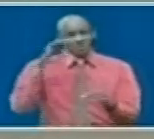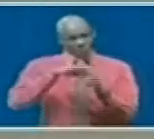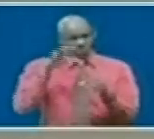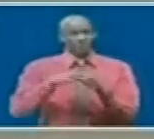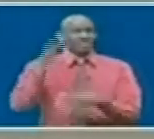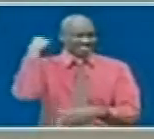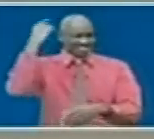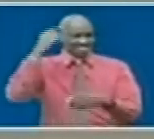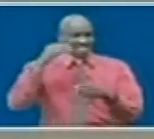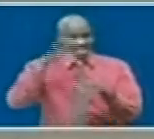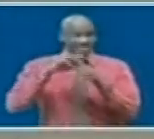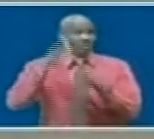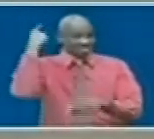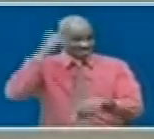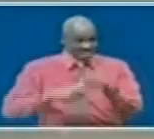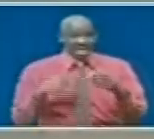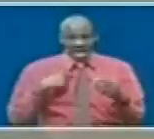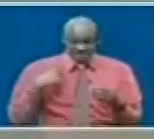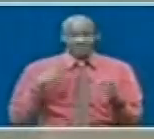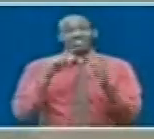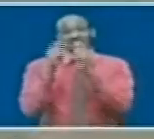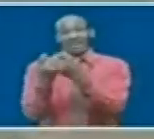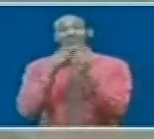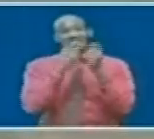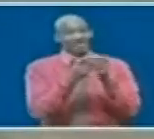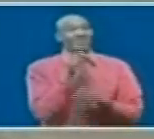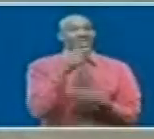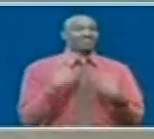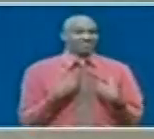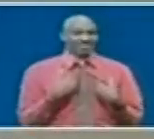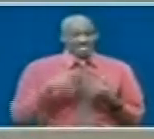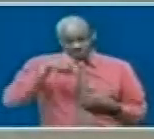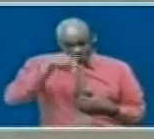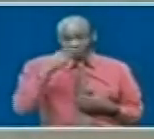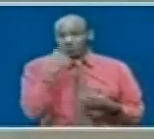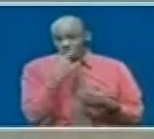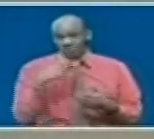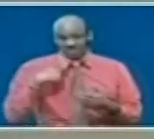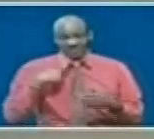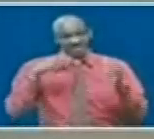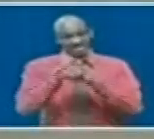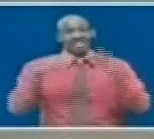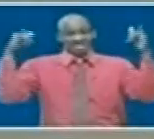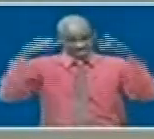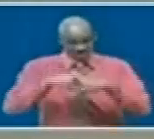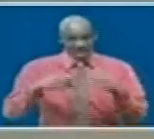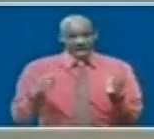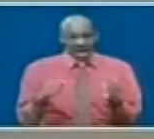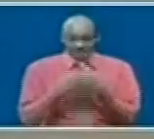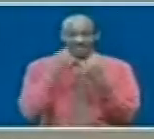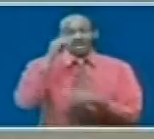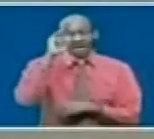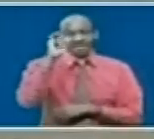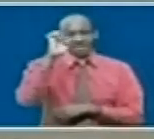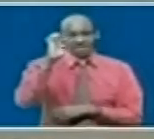mwaka uliopita uliongozwa na nia za kikabila. Kriegler ambaye kwa sasa anahudhuria warsha iliyoandaliwa na IBC kwa